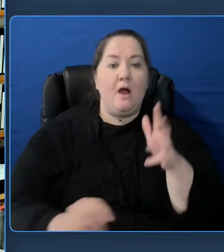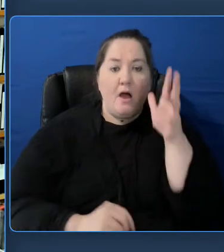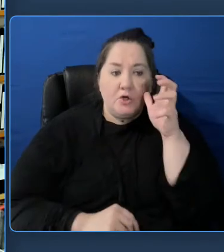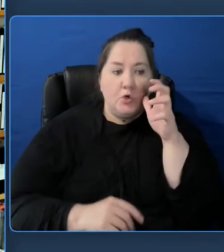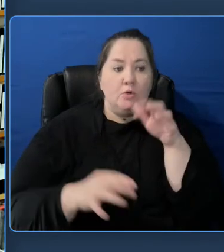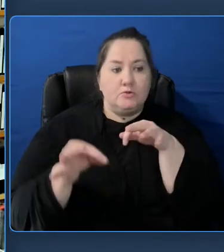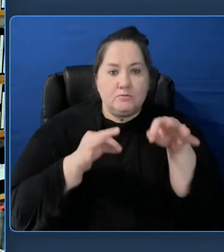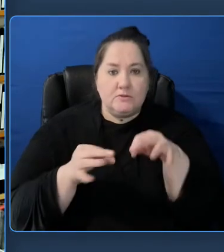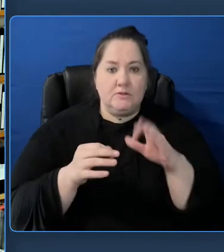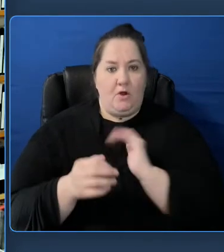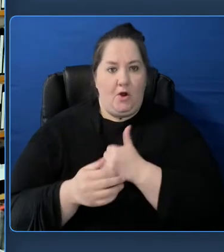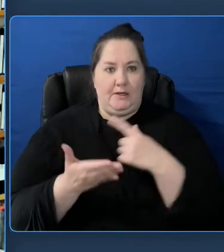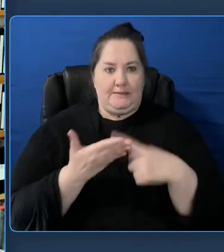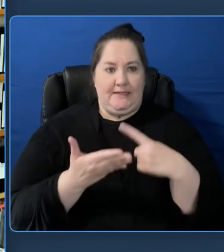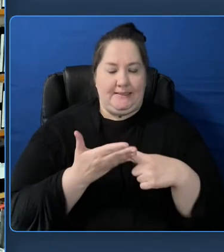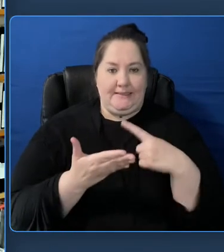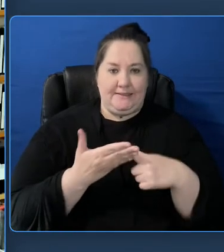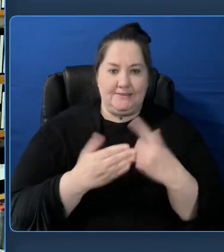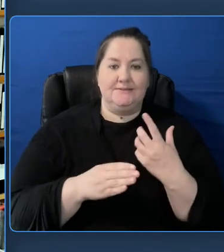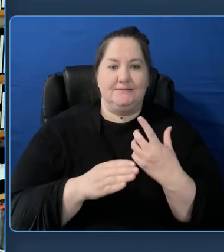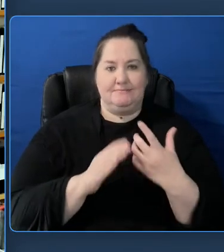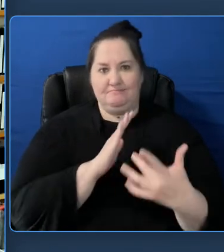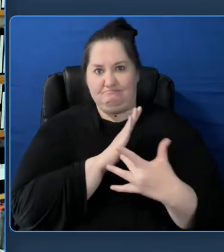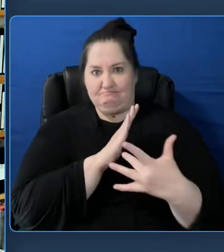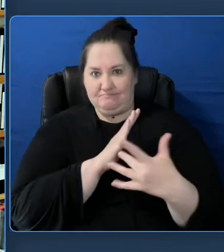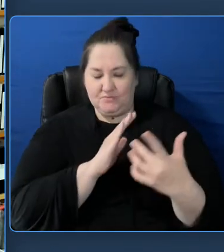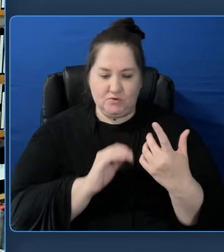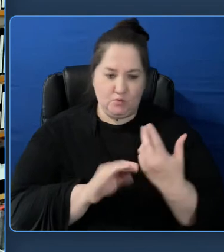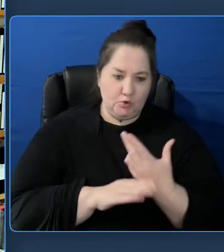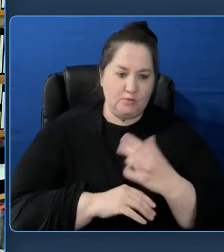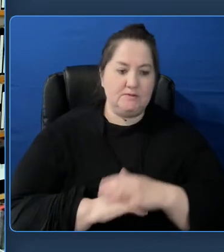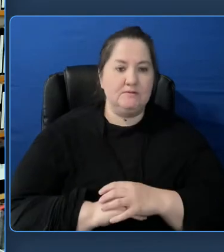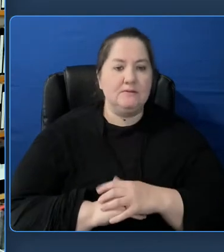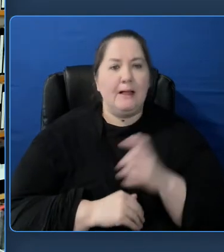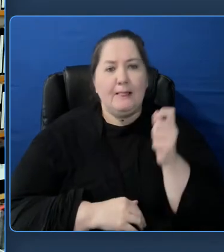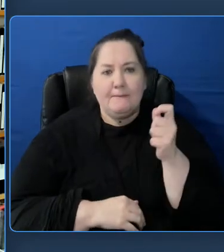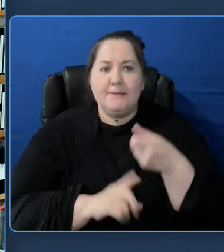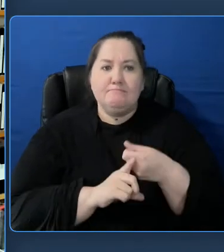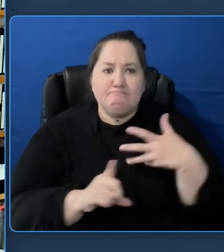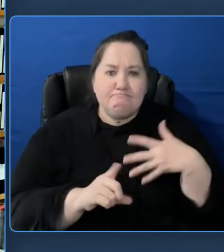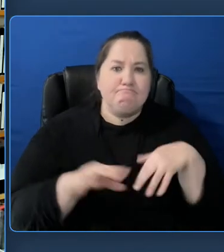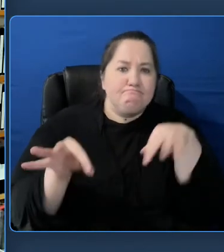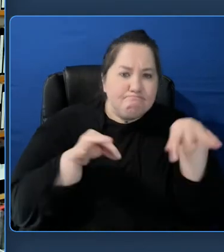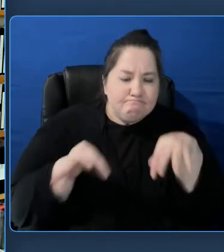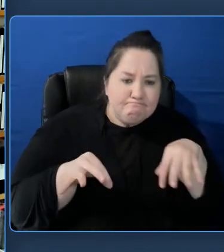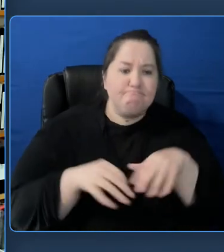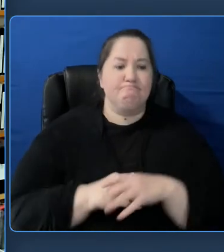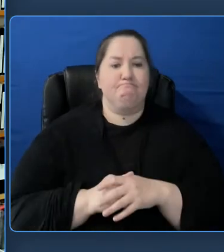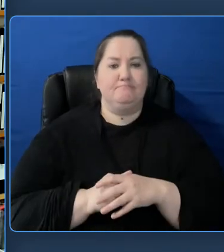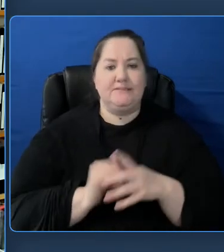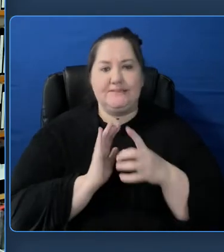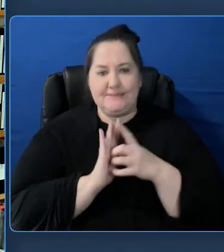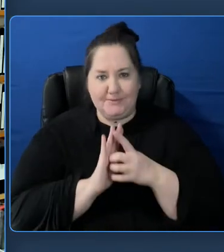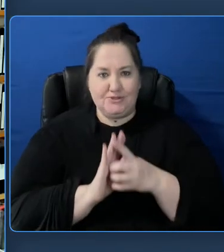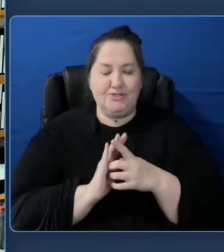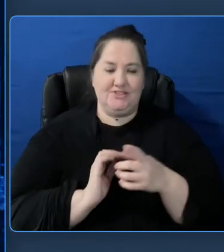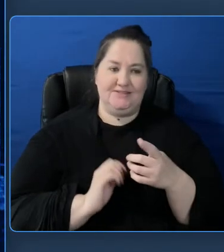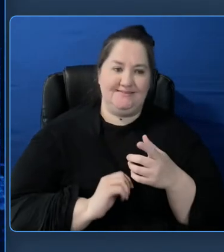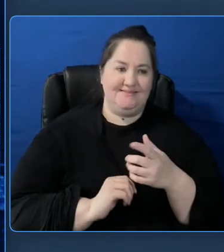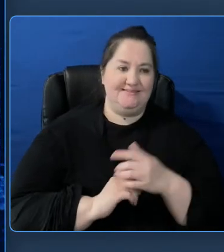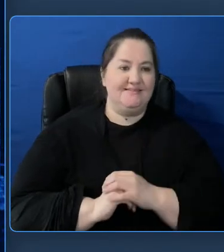techniques that we use. So anyway, that's a bit of a bit of description demonstration for